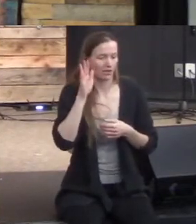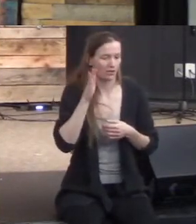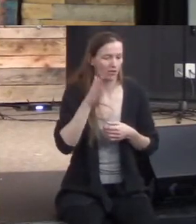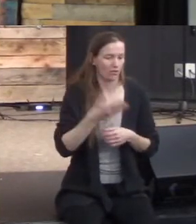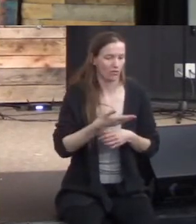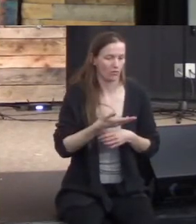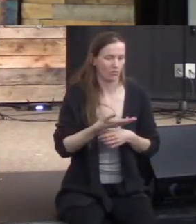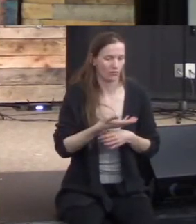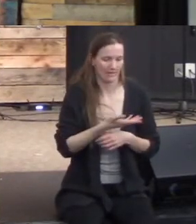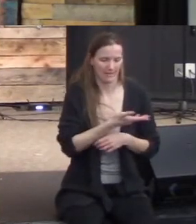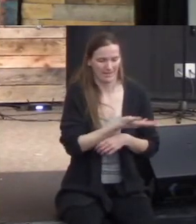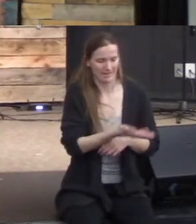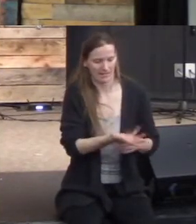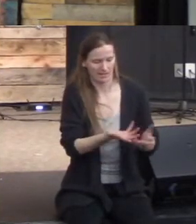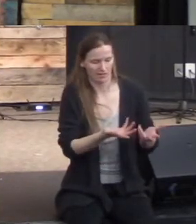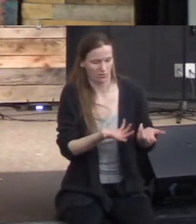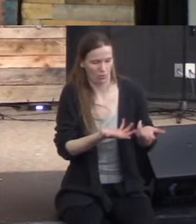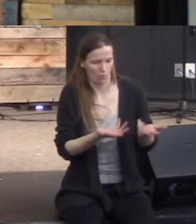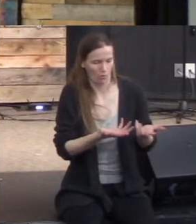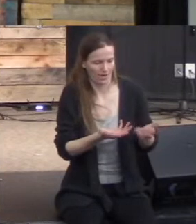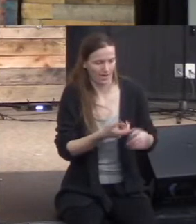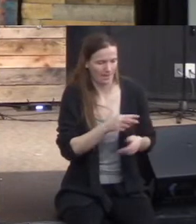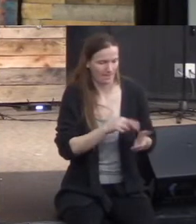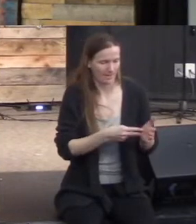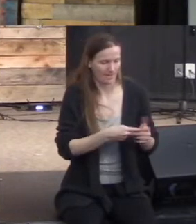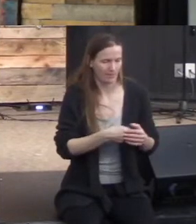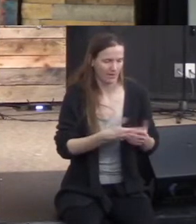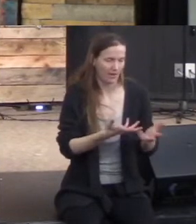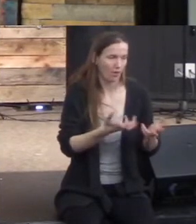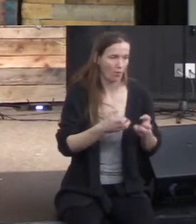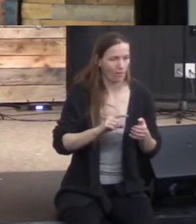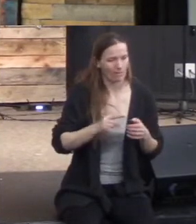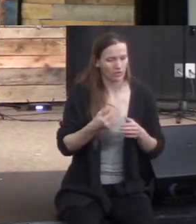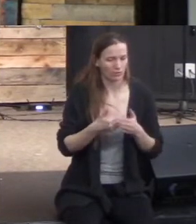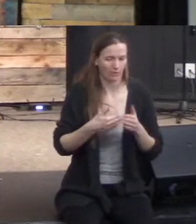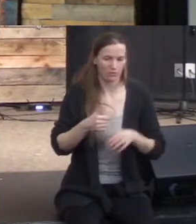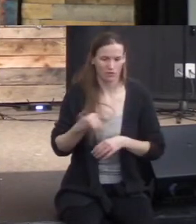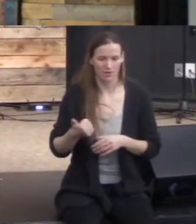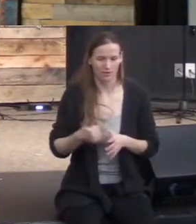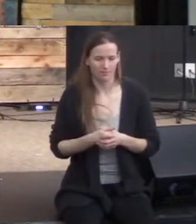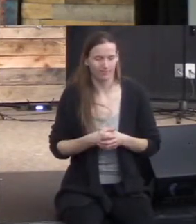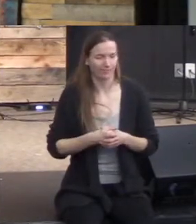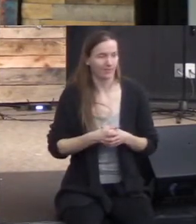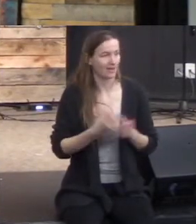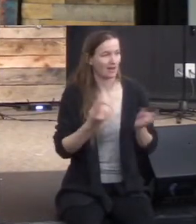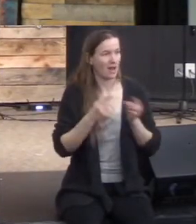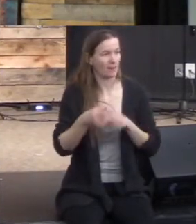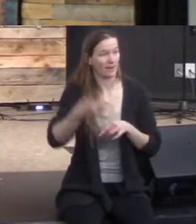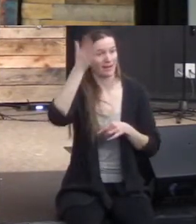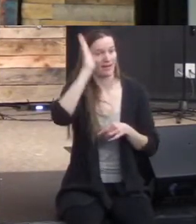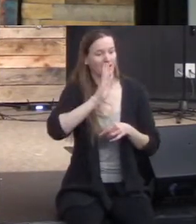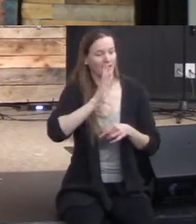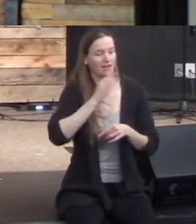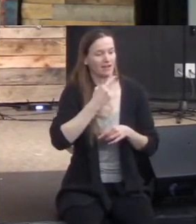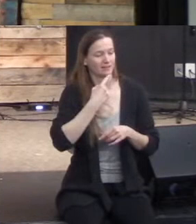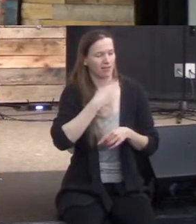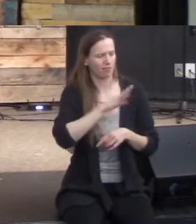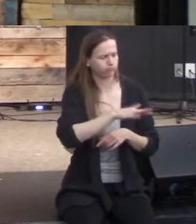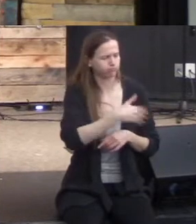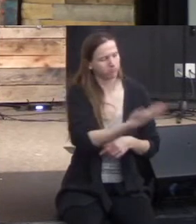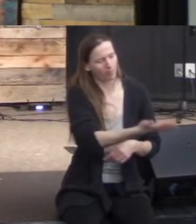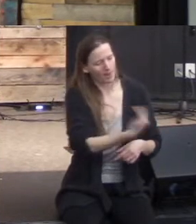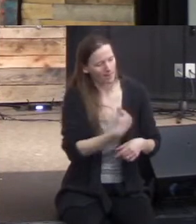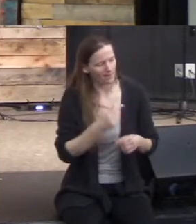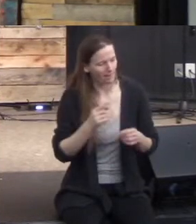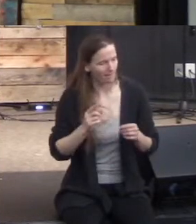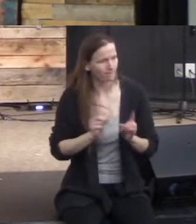And then God said, you, yeah, you, come follow me. And it's amazing that the things